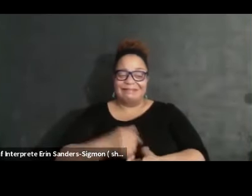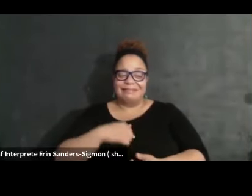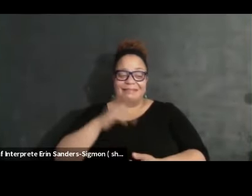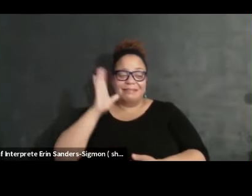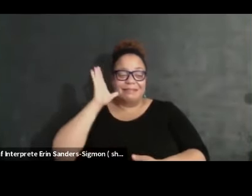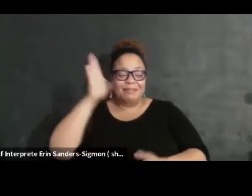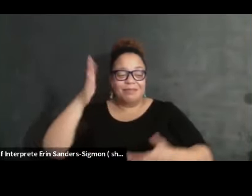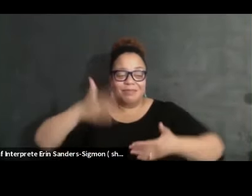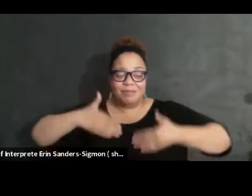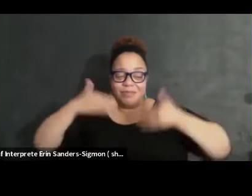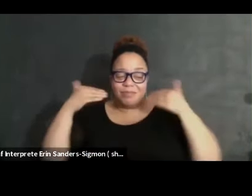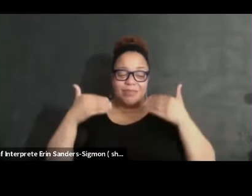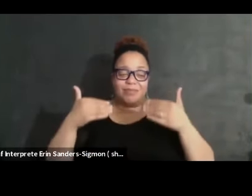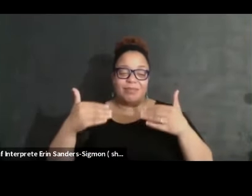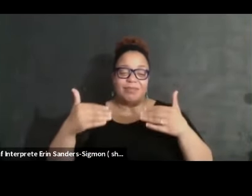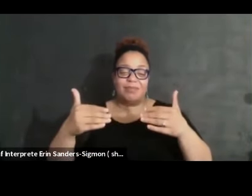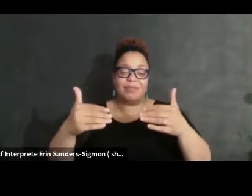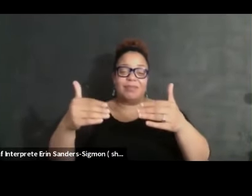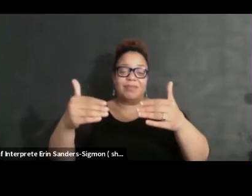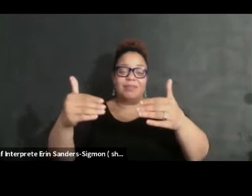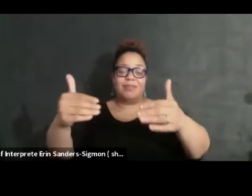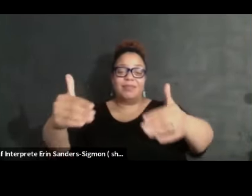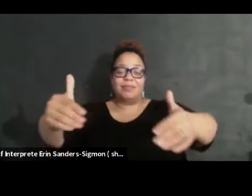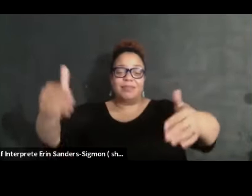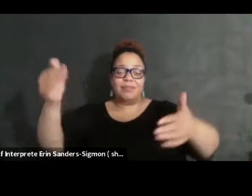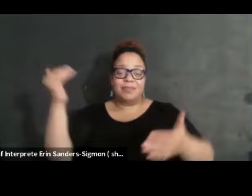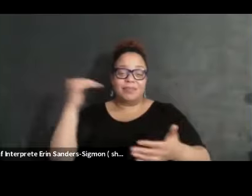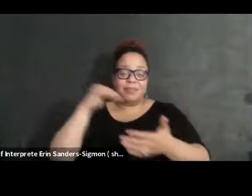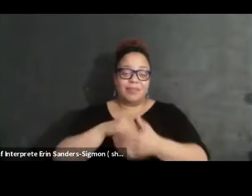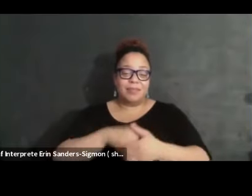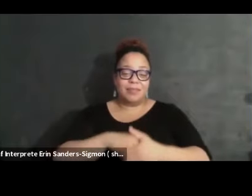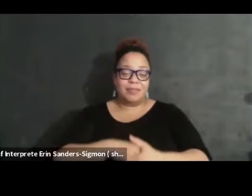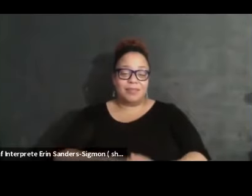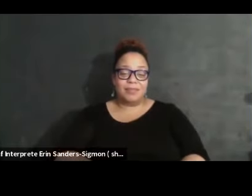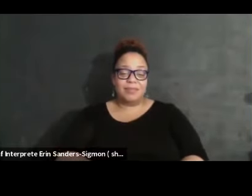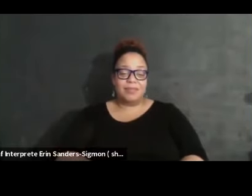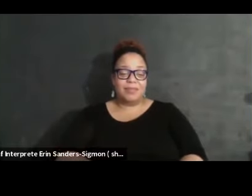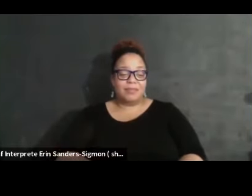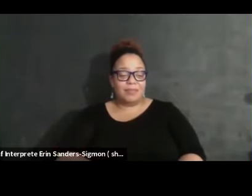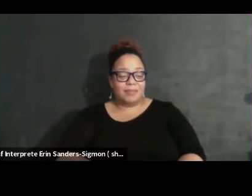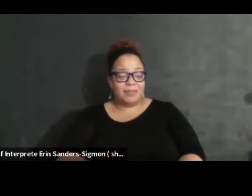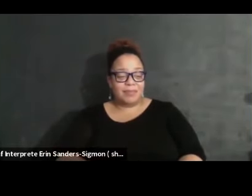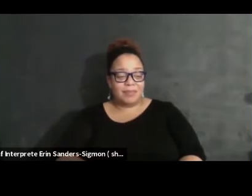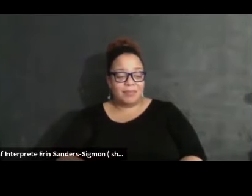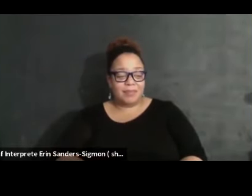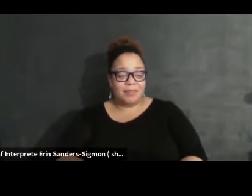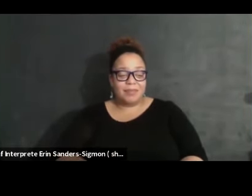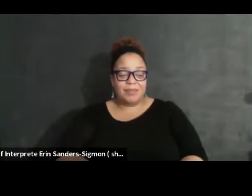All I do is pull up, yeah. I'm a fool if I think I can.